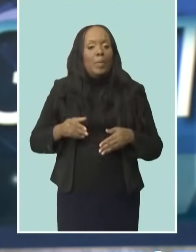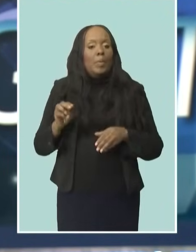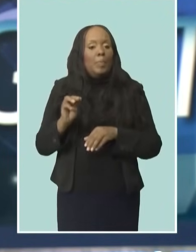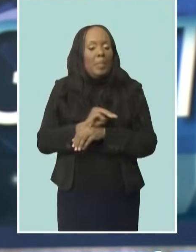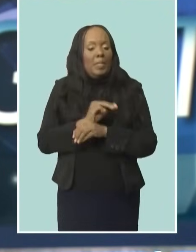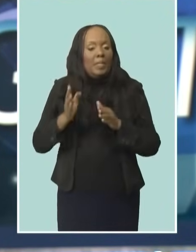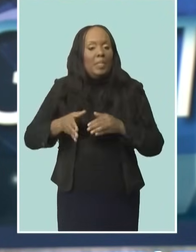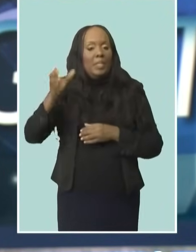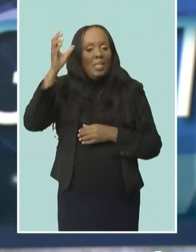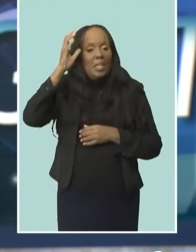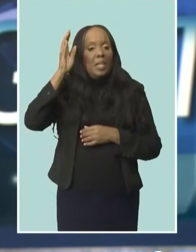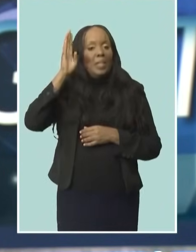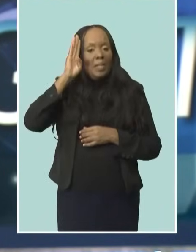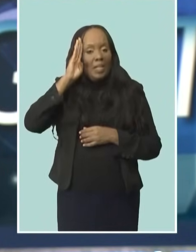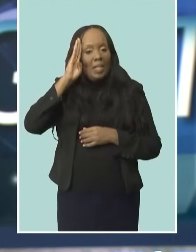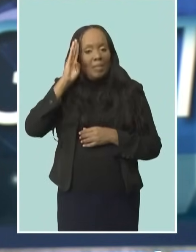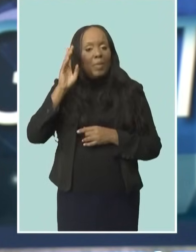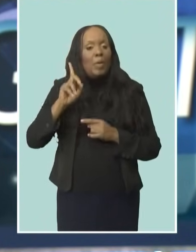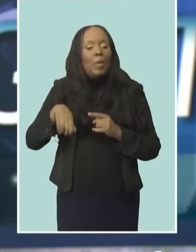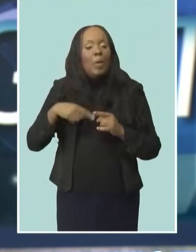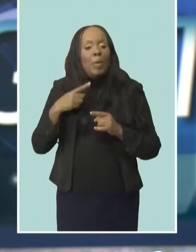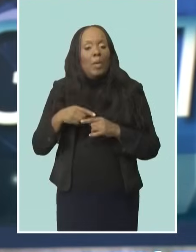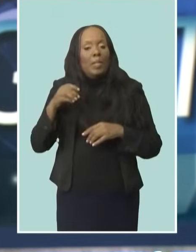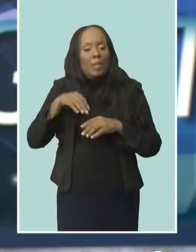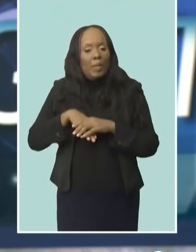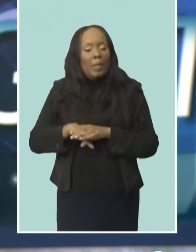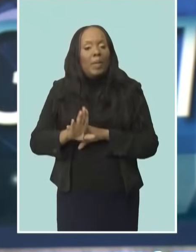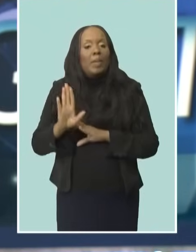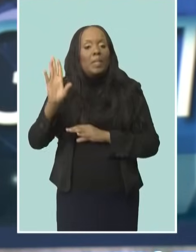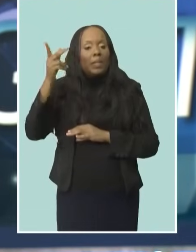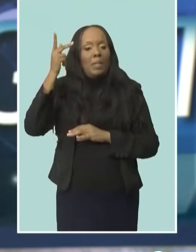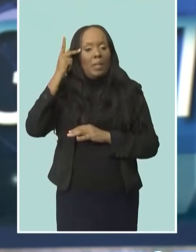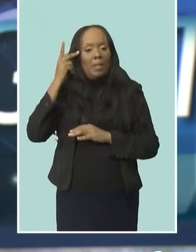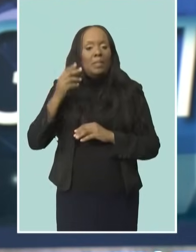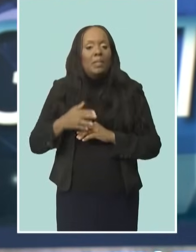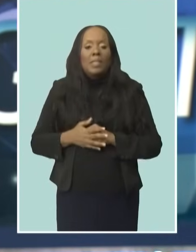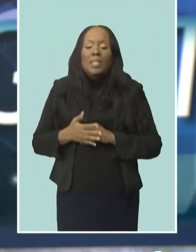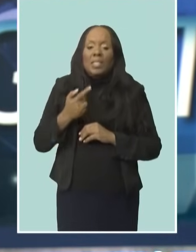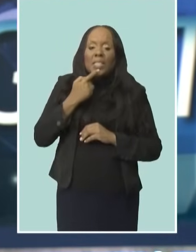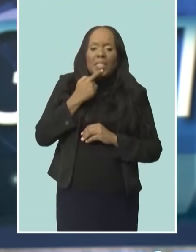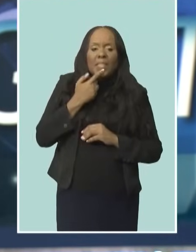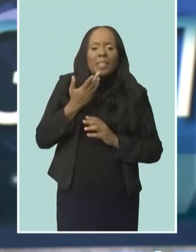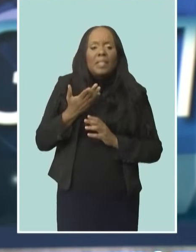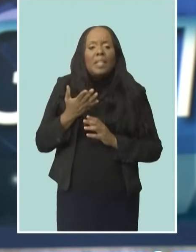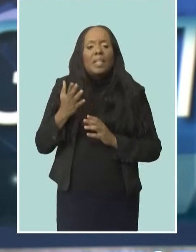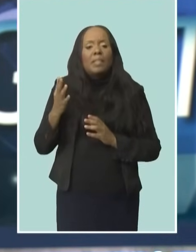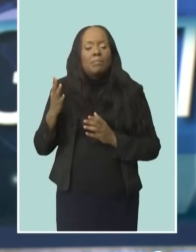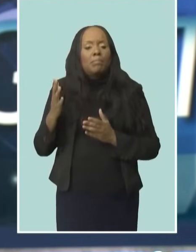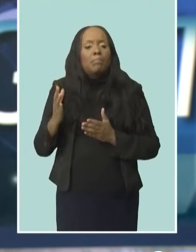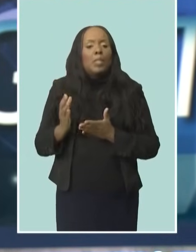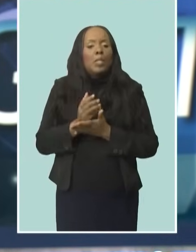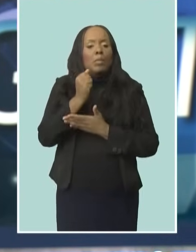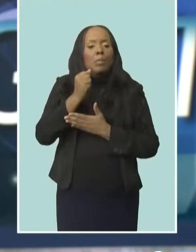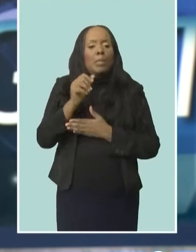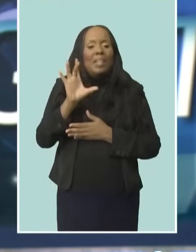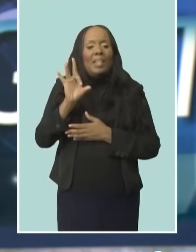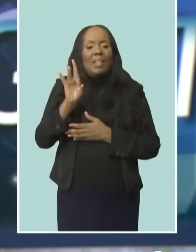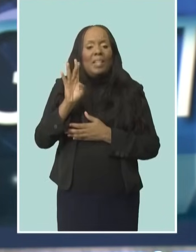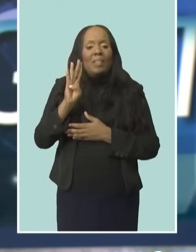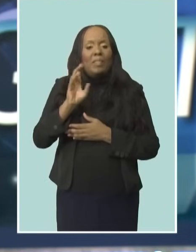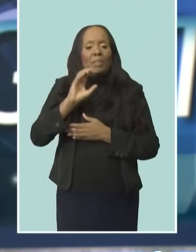welcome Minister of Educational Transformation Chad Blackman to today's sitting of the lower house. Ms. Motley notes that Minister Blackman